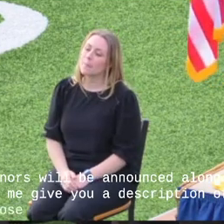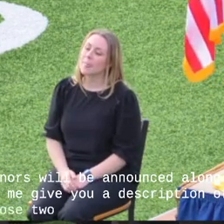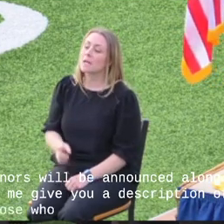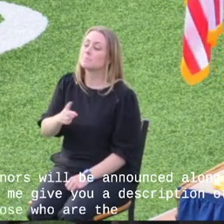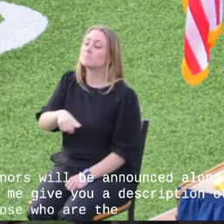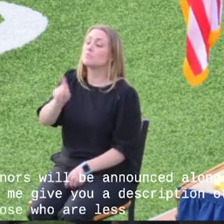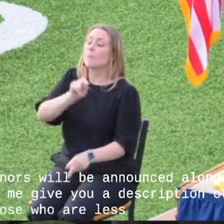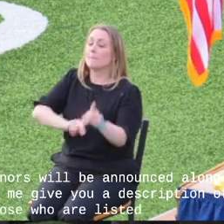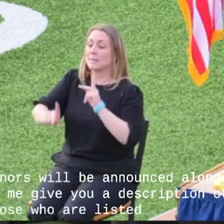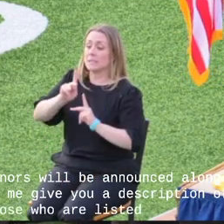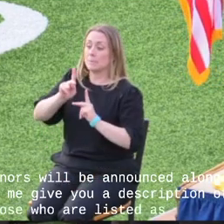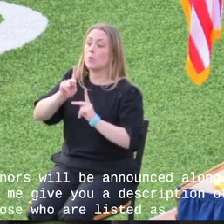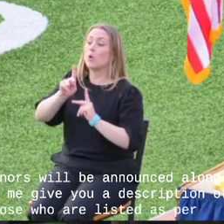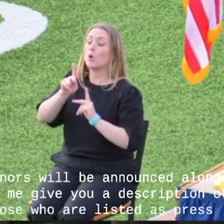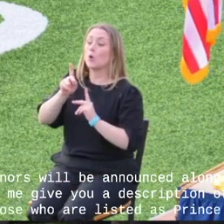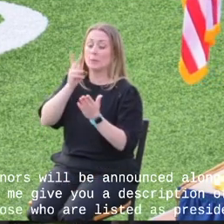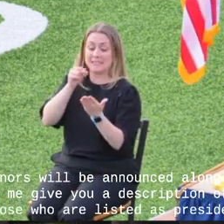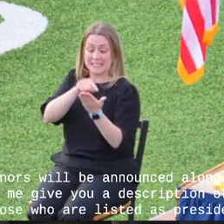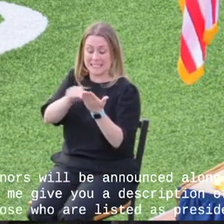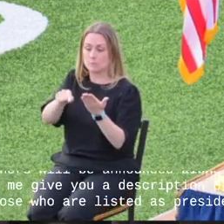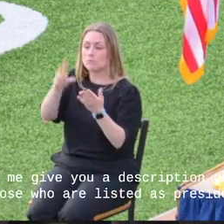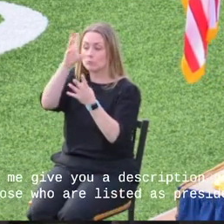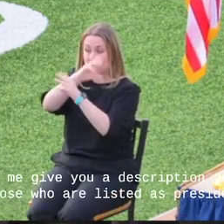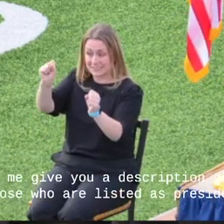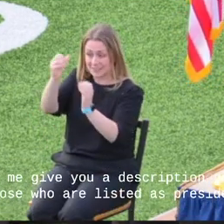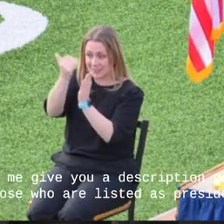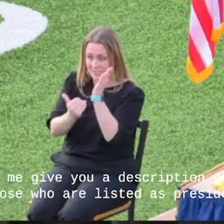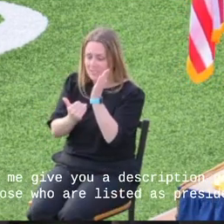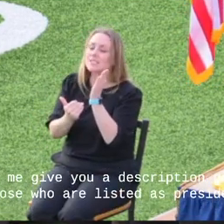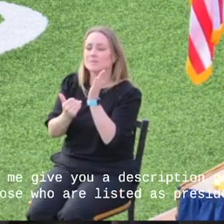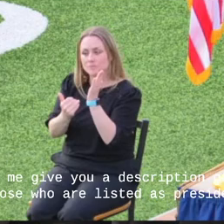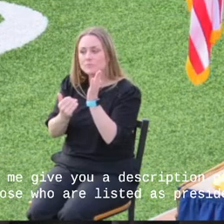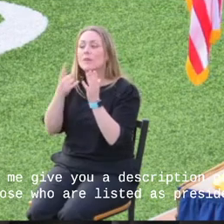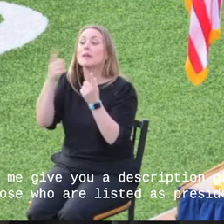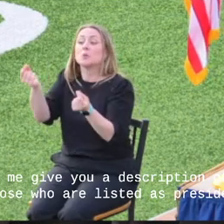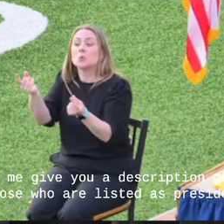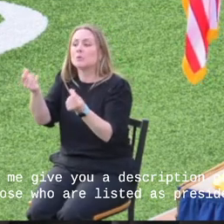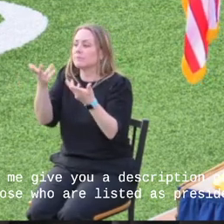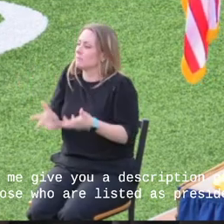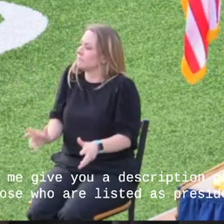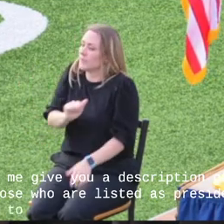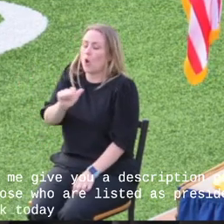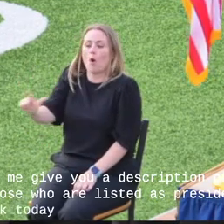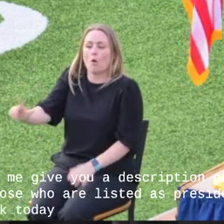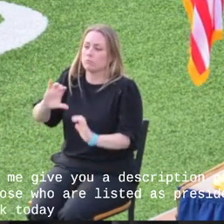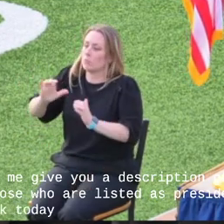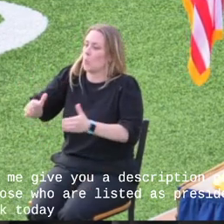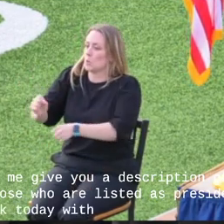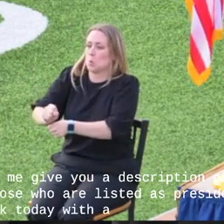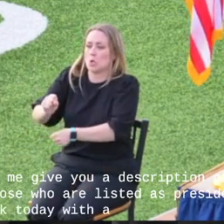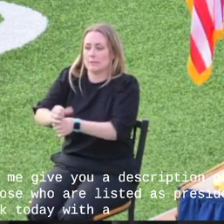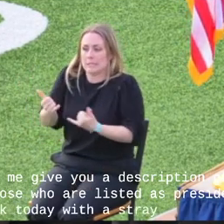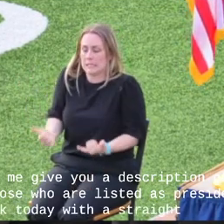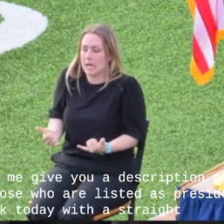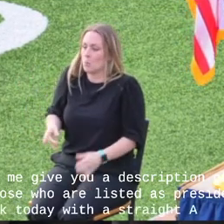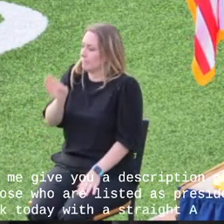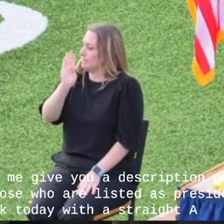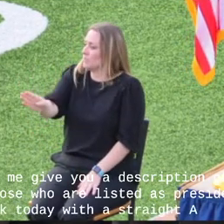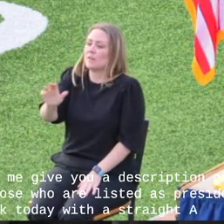who are listed as President's List have completed all coursework to date with a straight